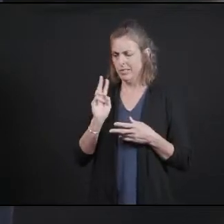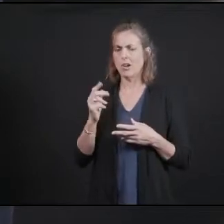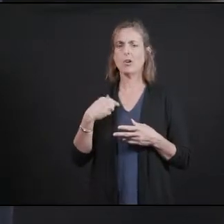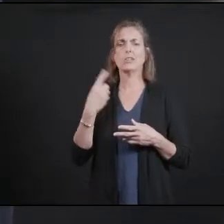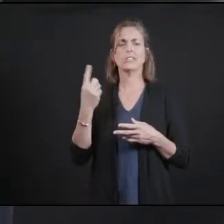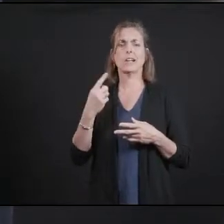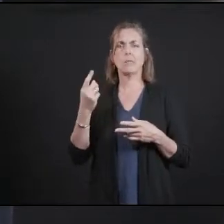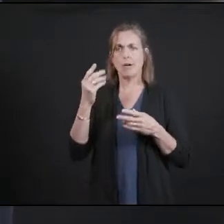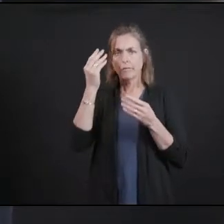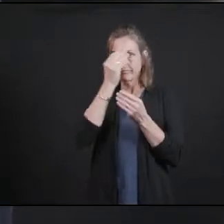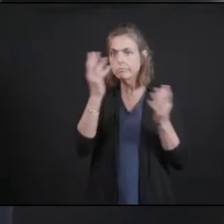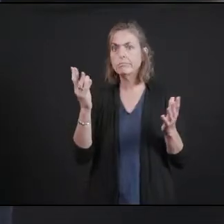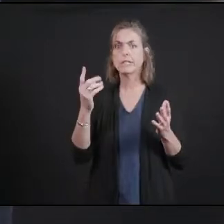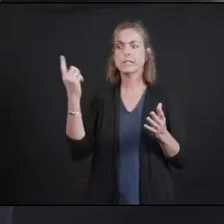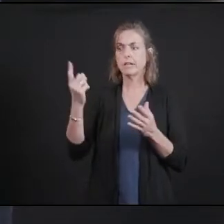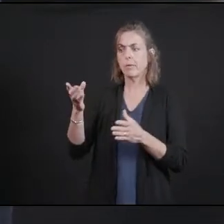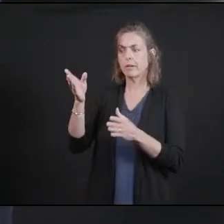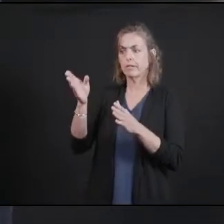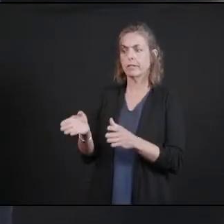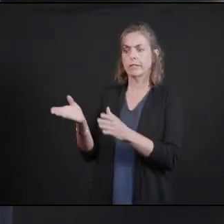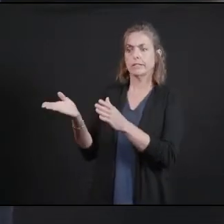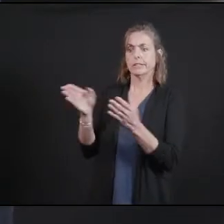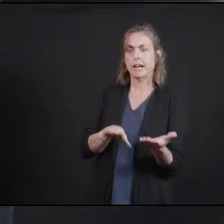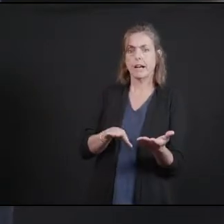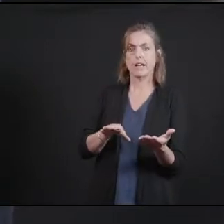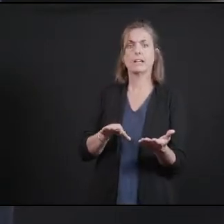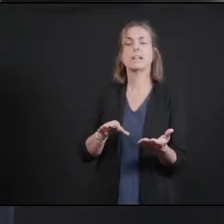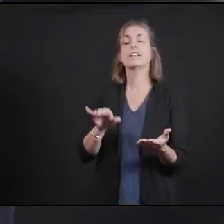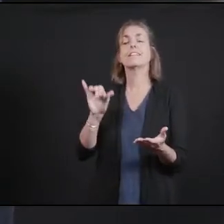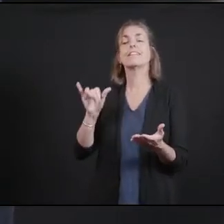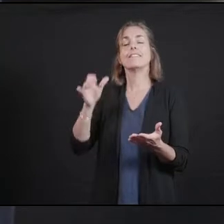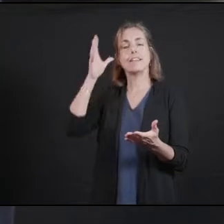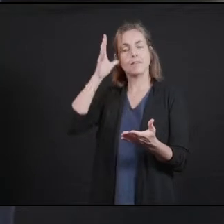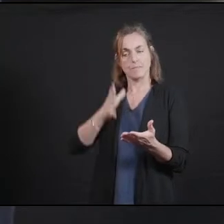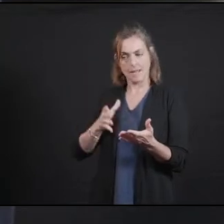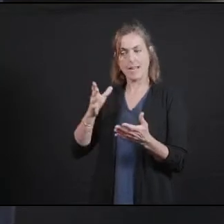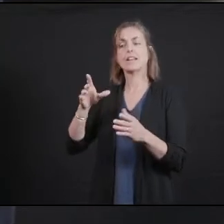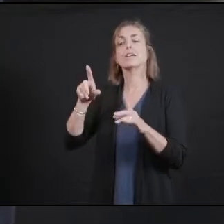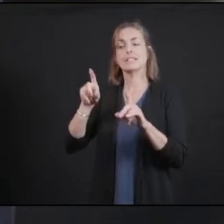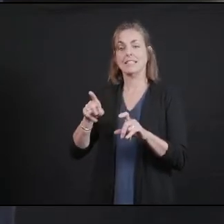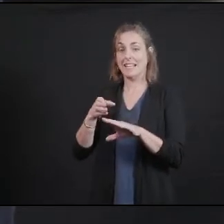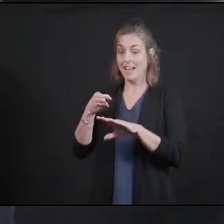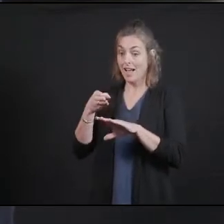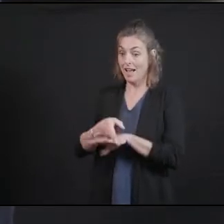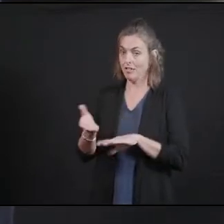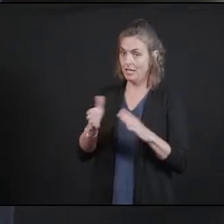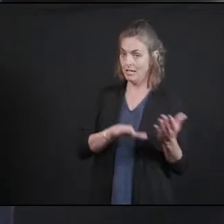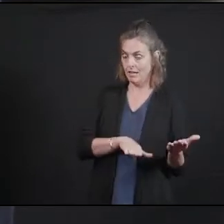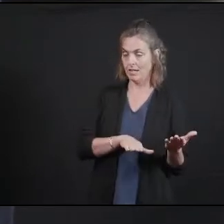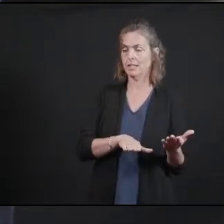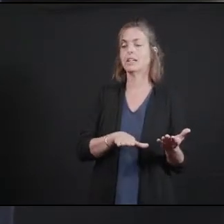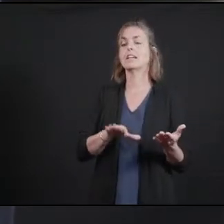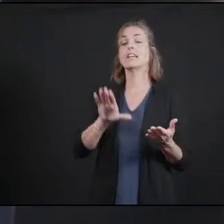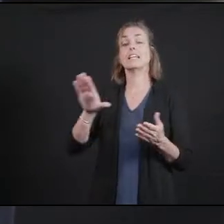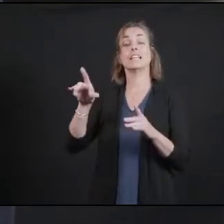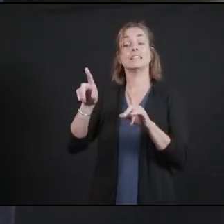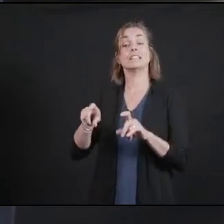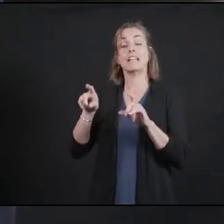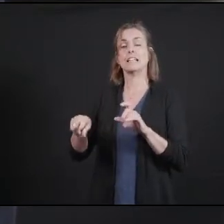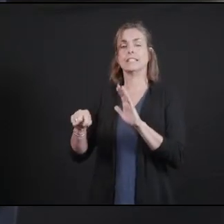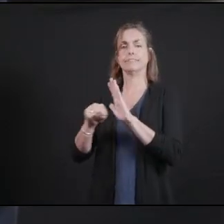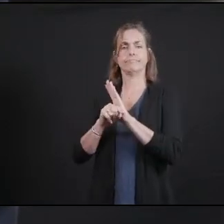concerning a resident of Estate Prophet. That gentleman was tested post-mortem after he died, and his test came